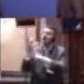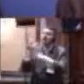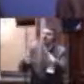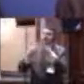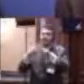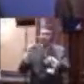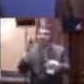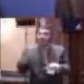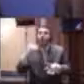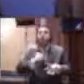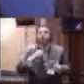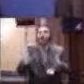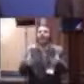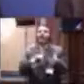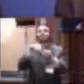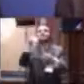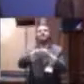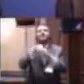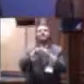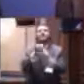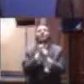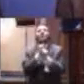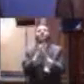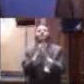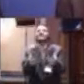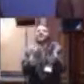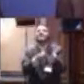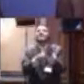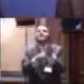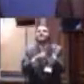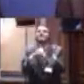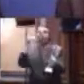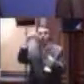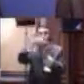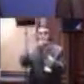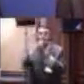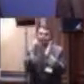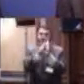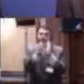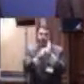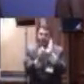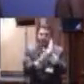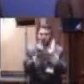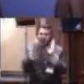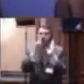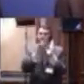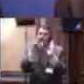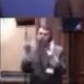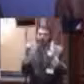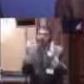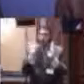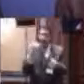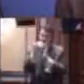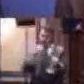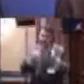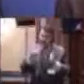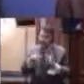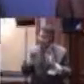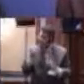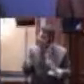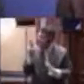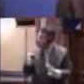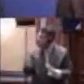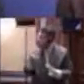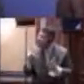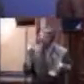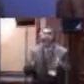to regulate it. Six, the reform of important institutions, especially the security and police forces.